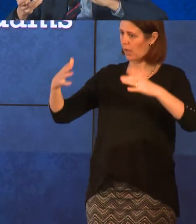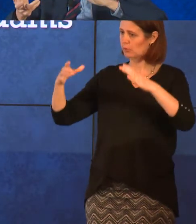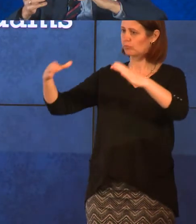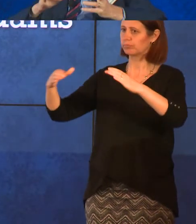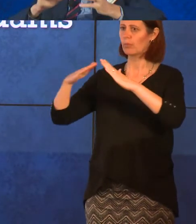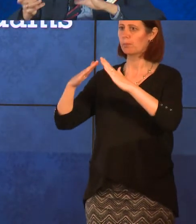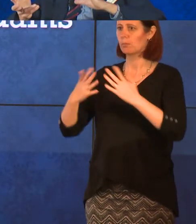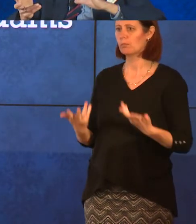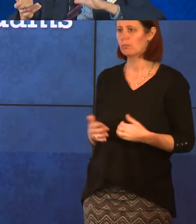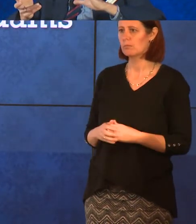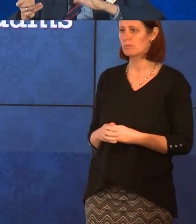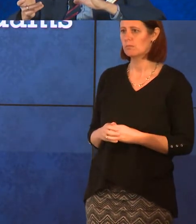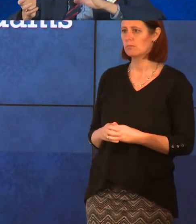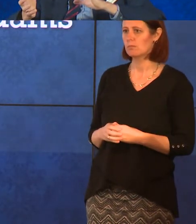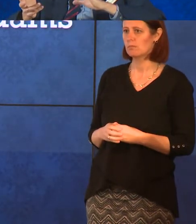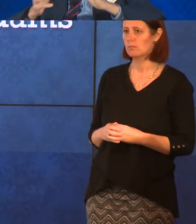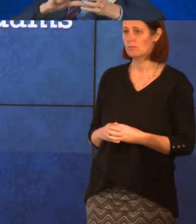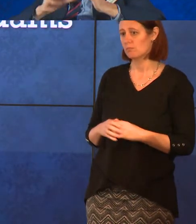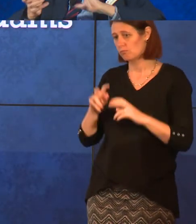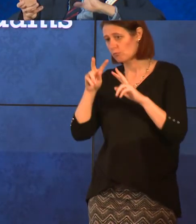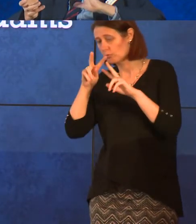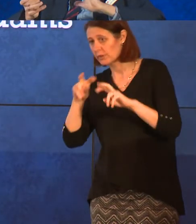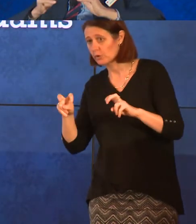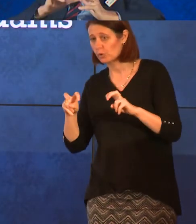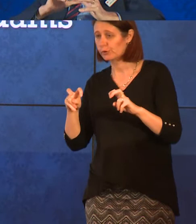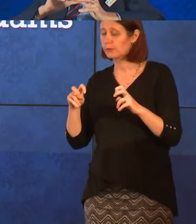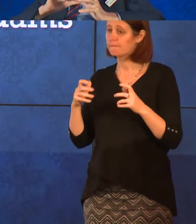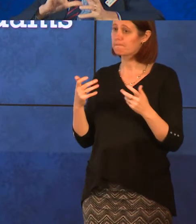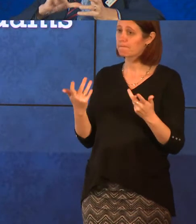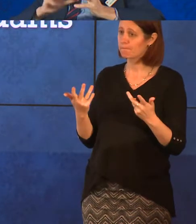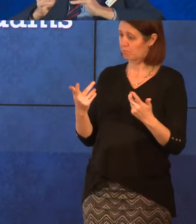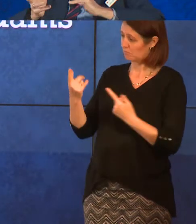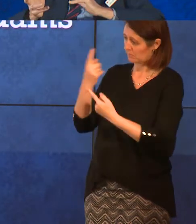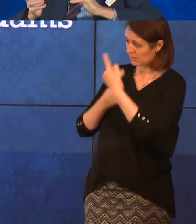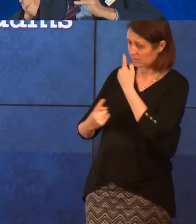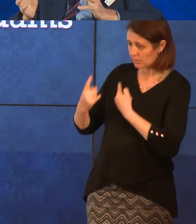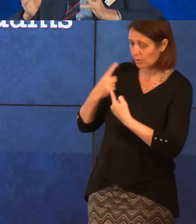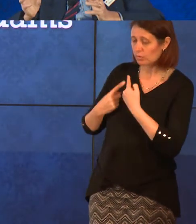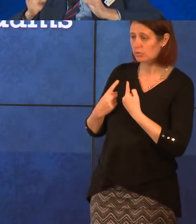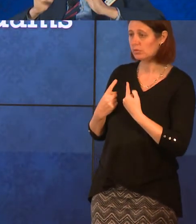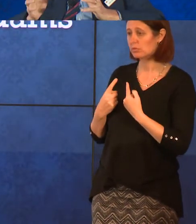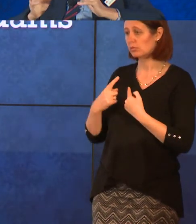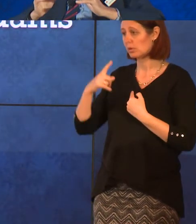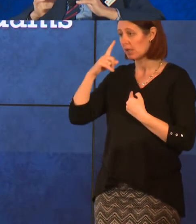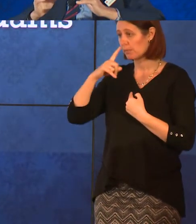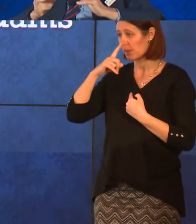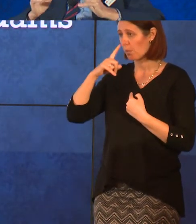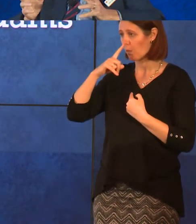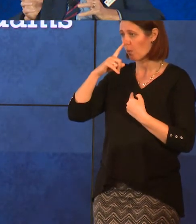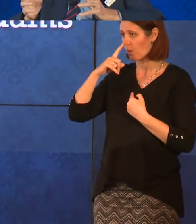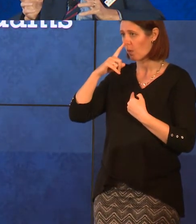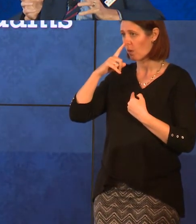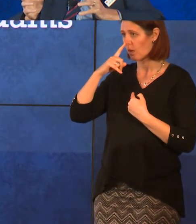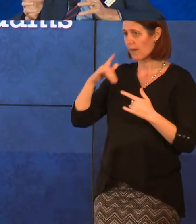we've engaged with this. The research is incontrovertible and tells us that people fare